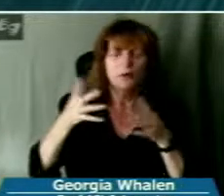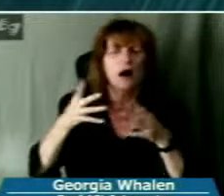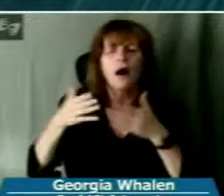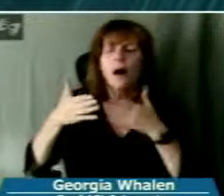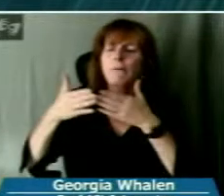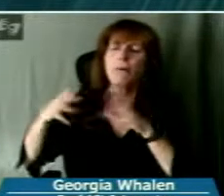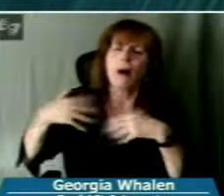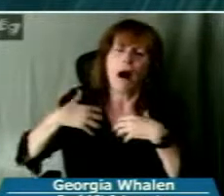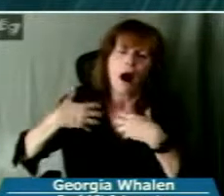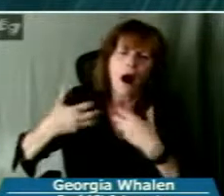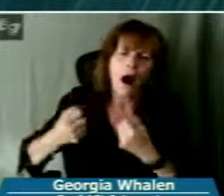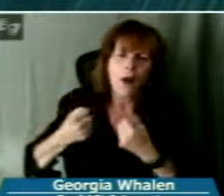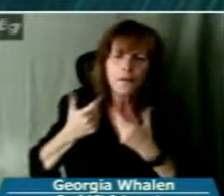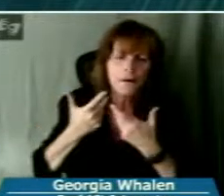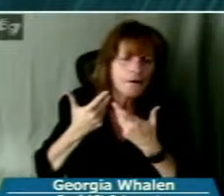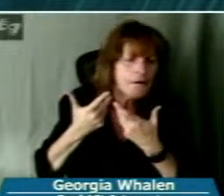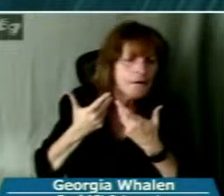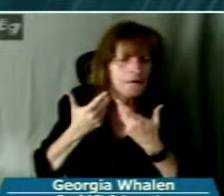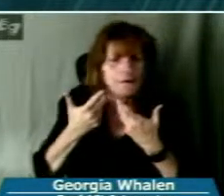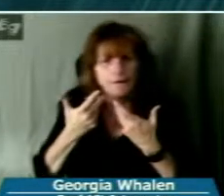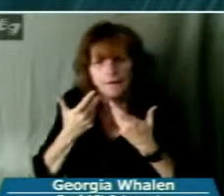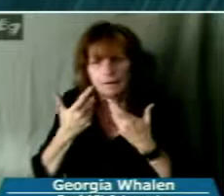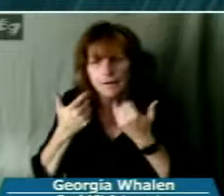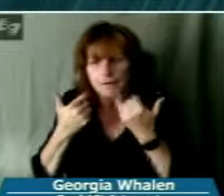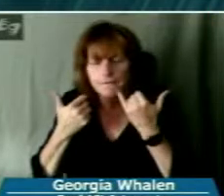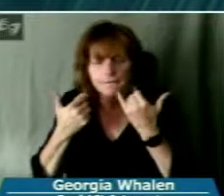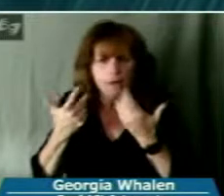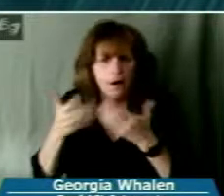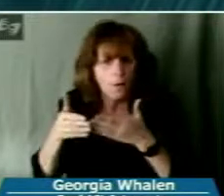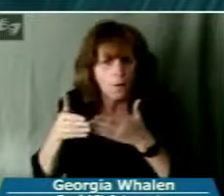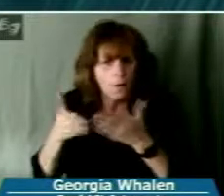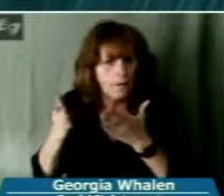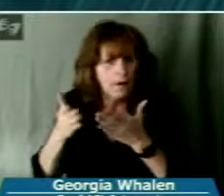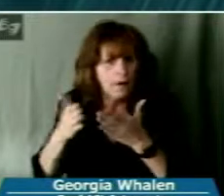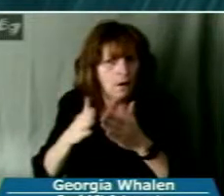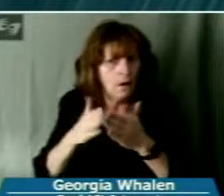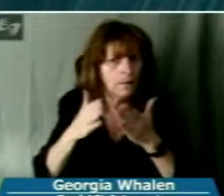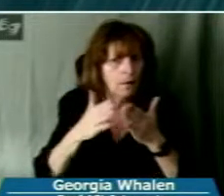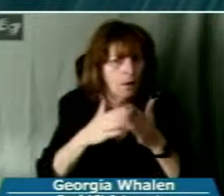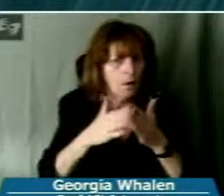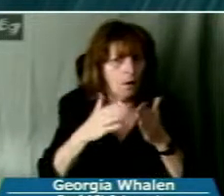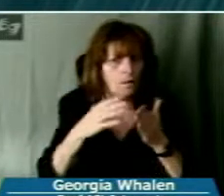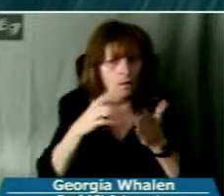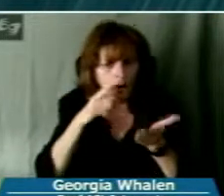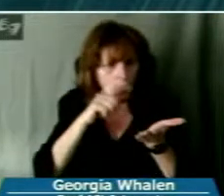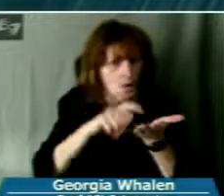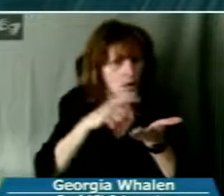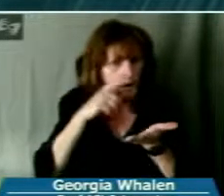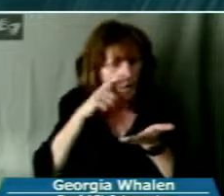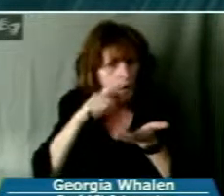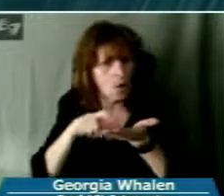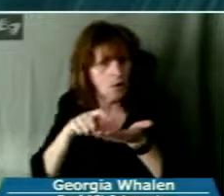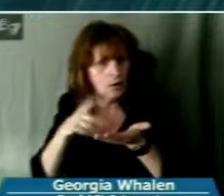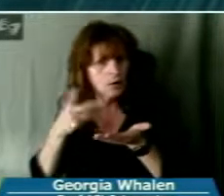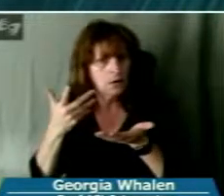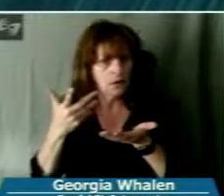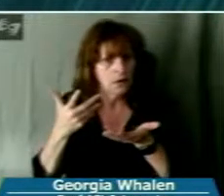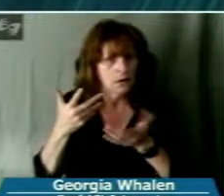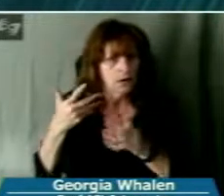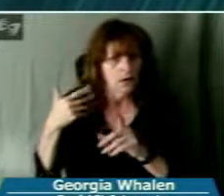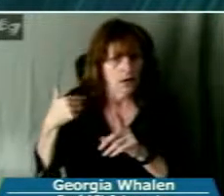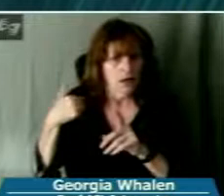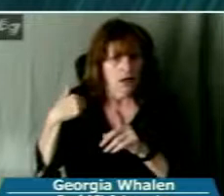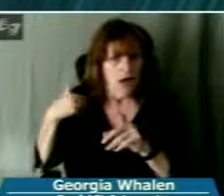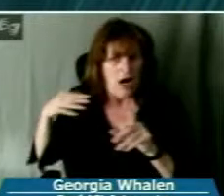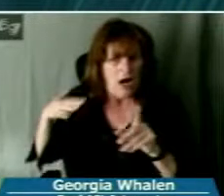is moving through the community, what we've learned in these first 8, 9, 10 weeks of the real crisis moment of this, and also